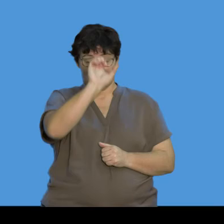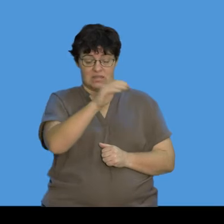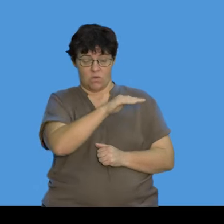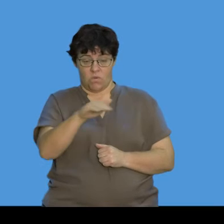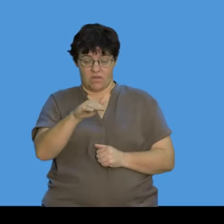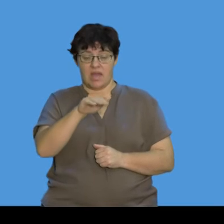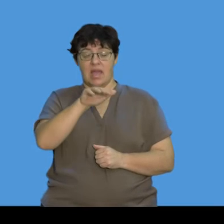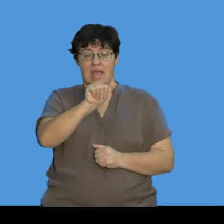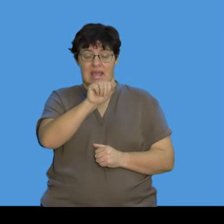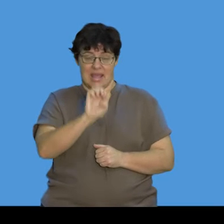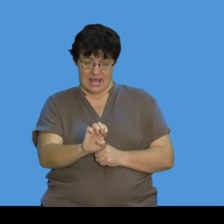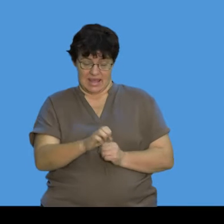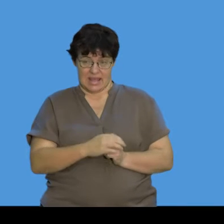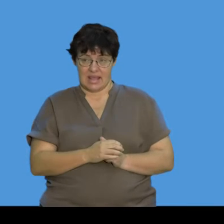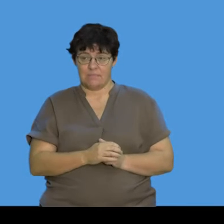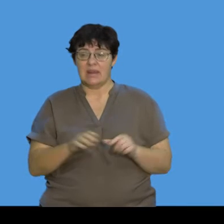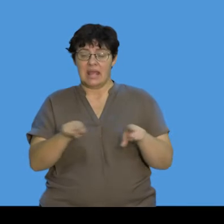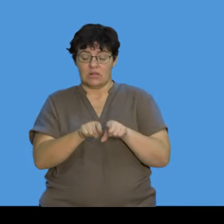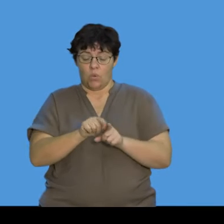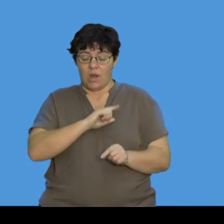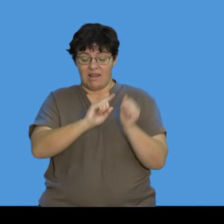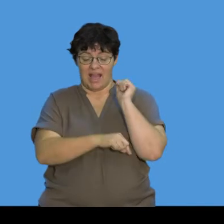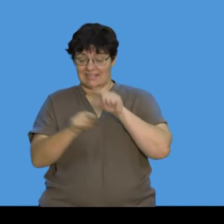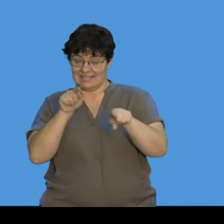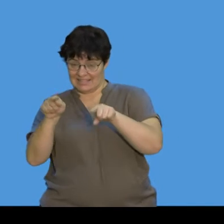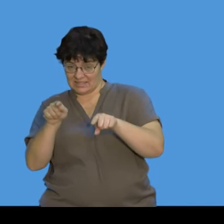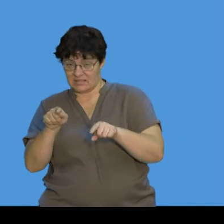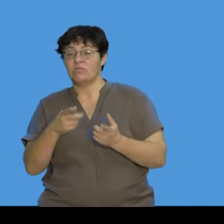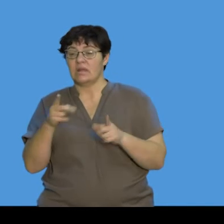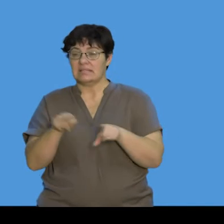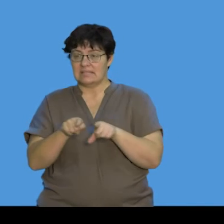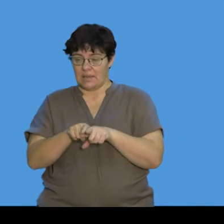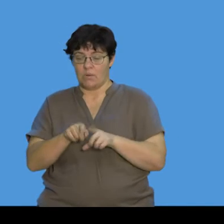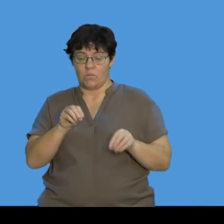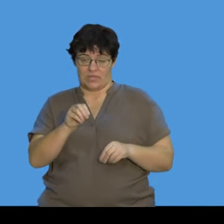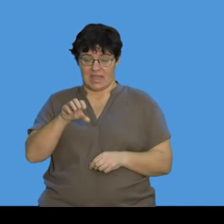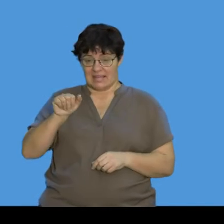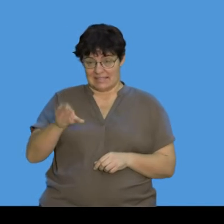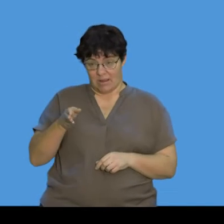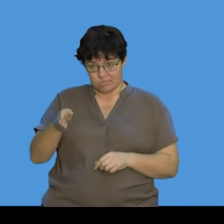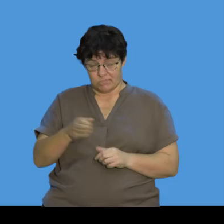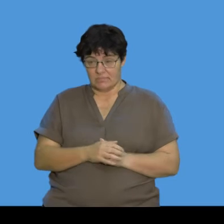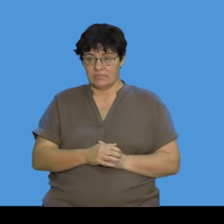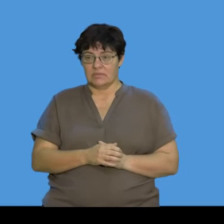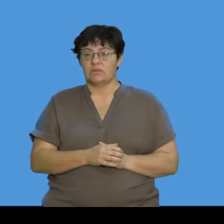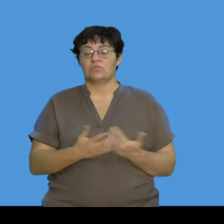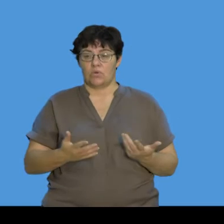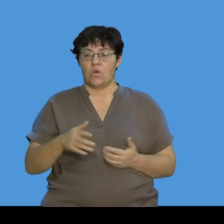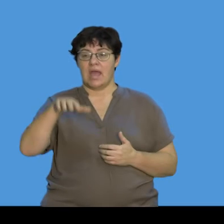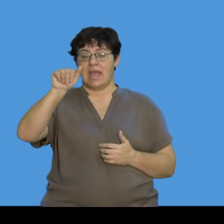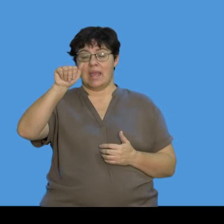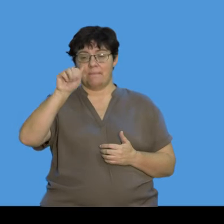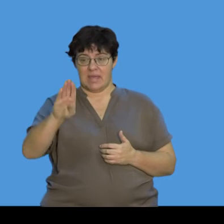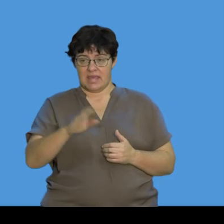AE. Then it must be equals to, because I took the last ones there, it must go with the AC there, right?